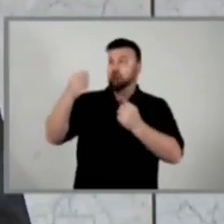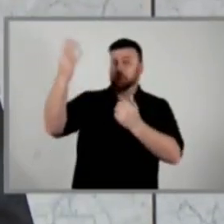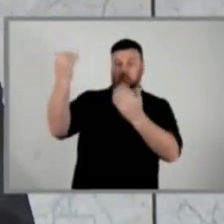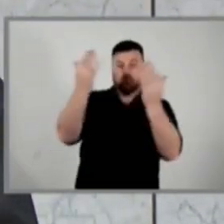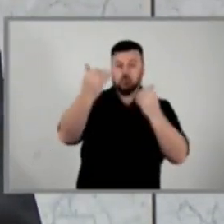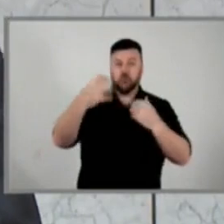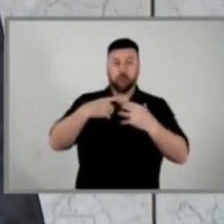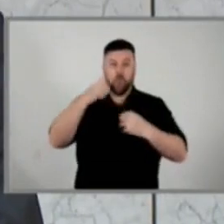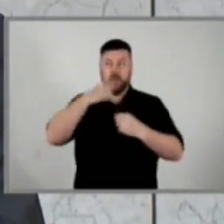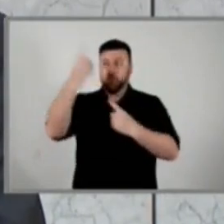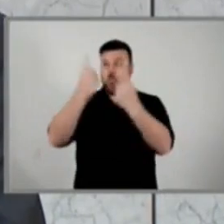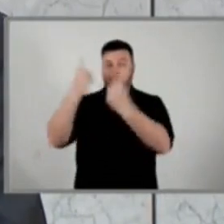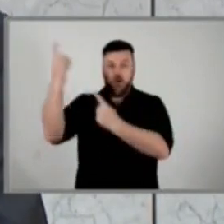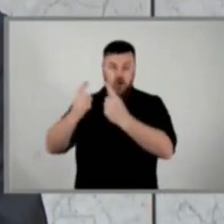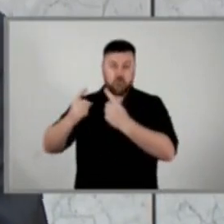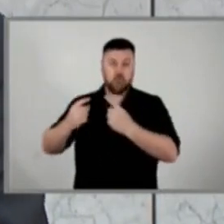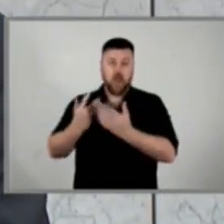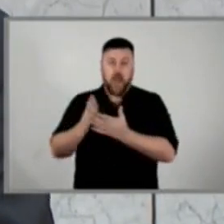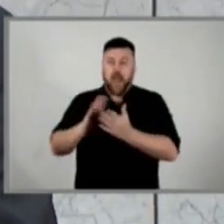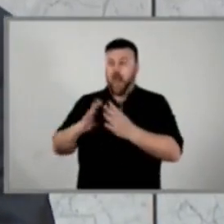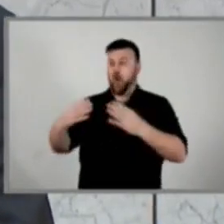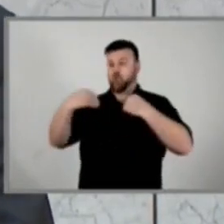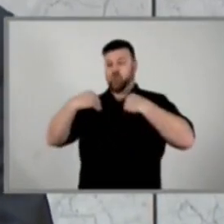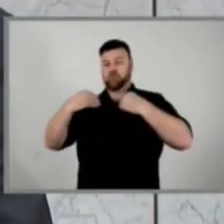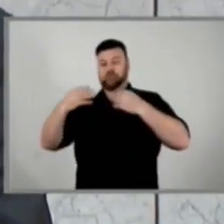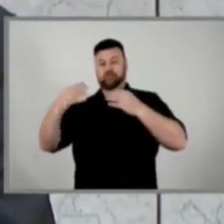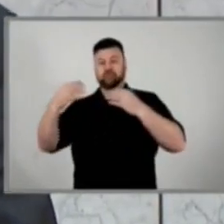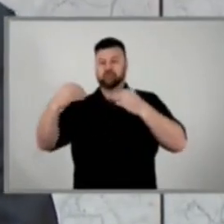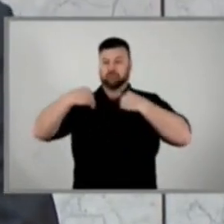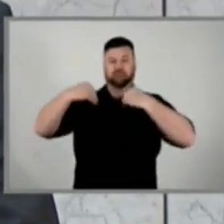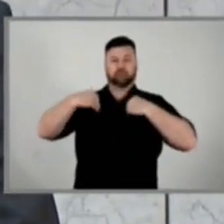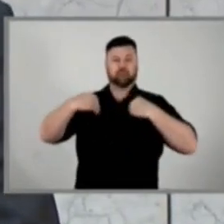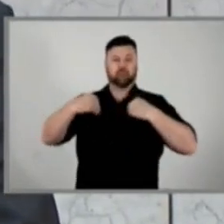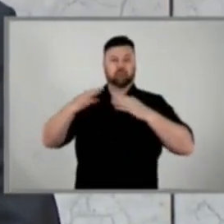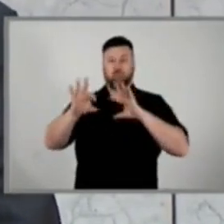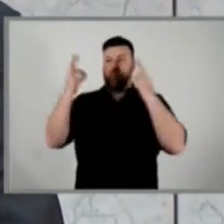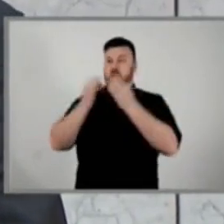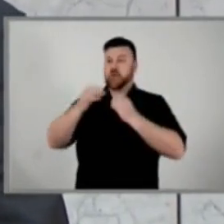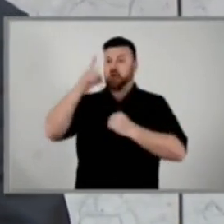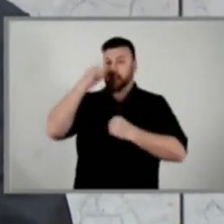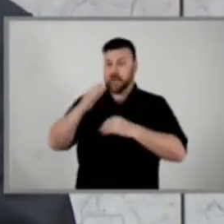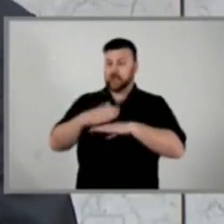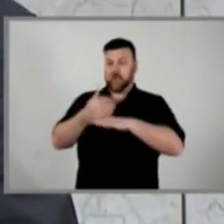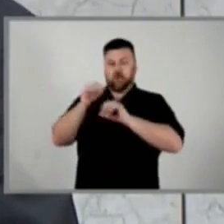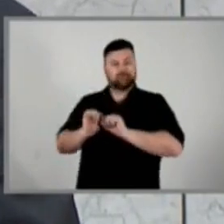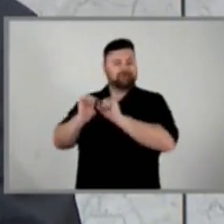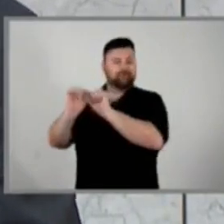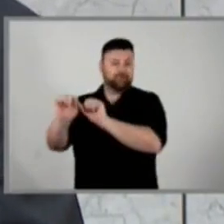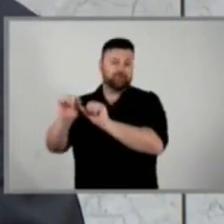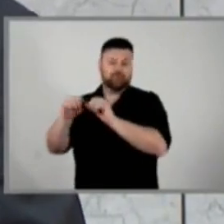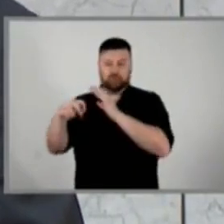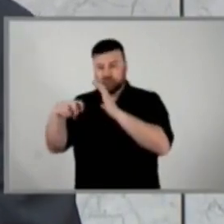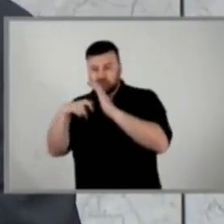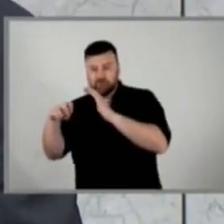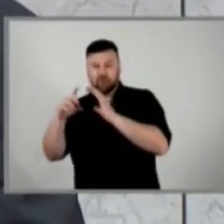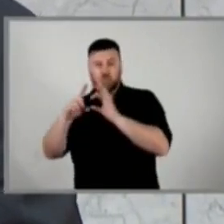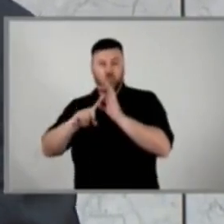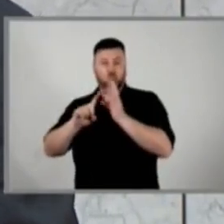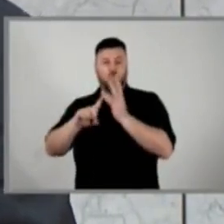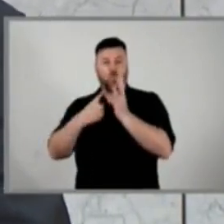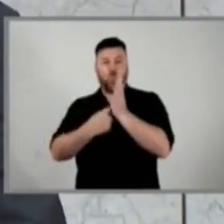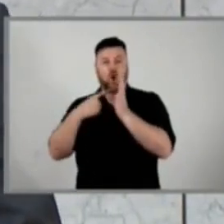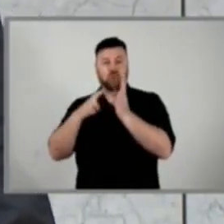been looking at how corporates themselves can set up their own quarantine facilities under strict guidelines and